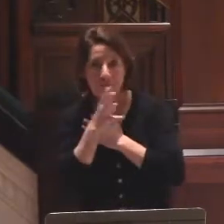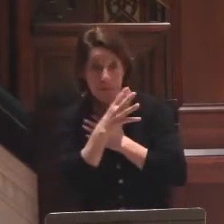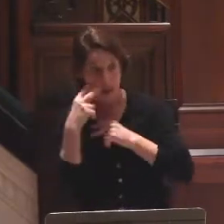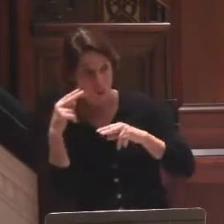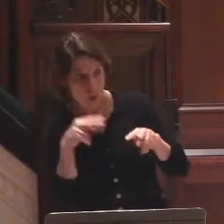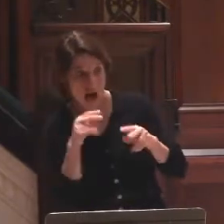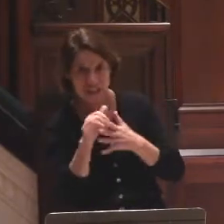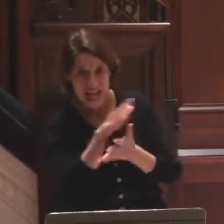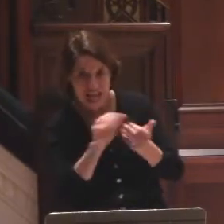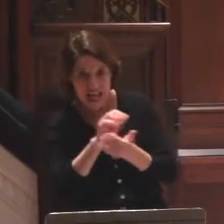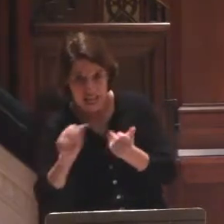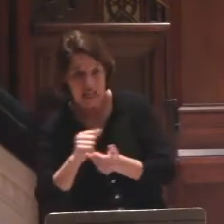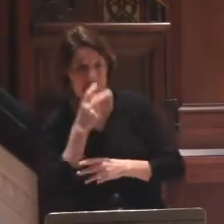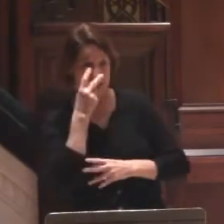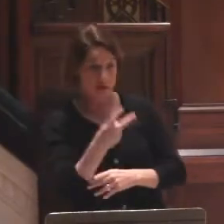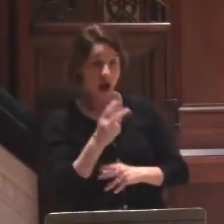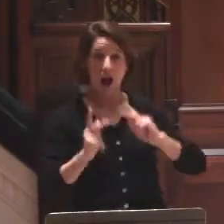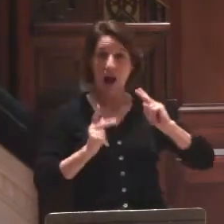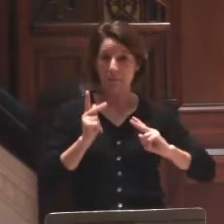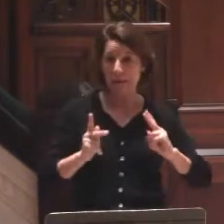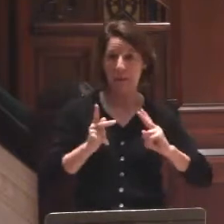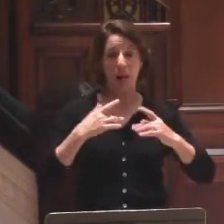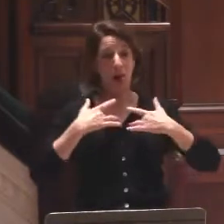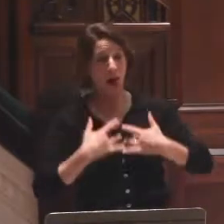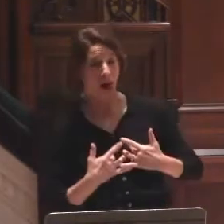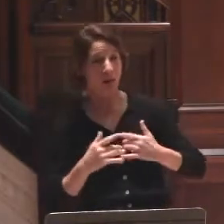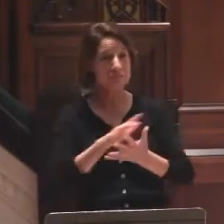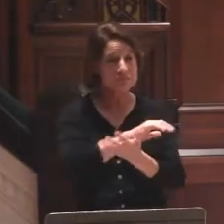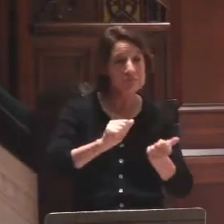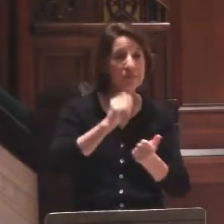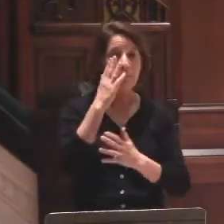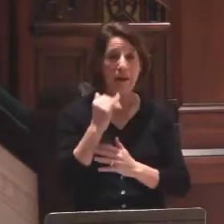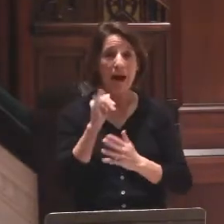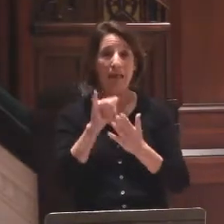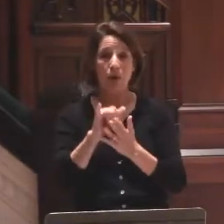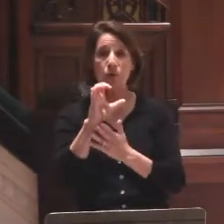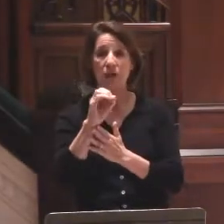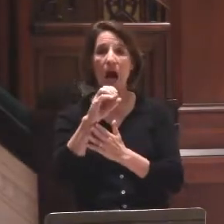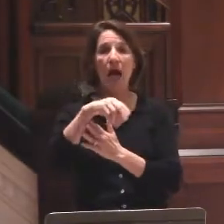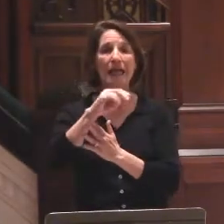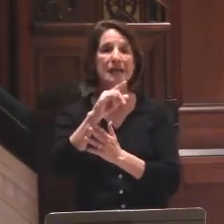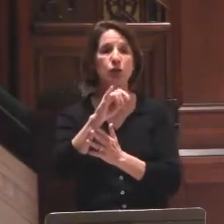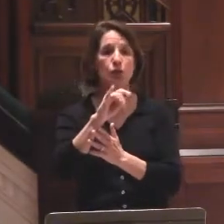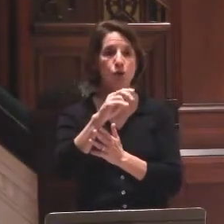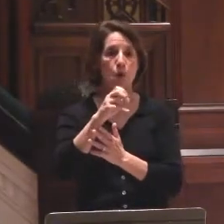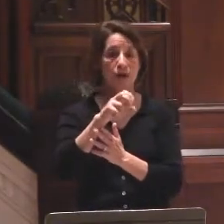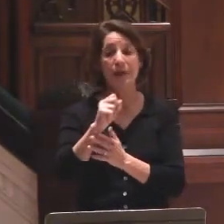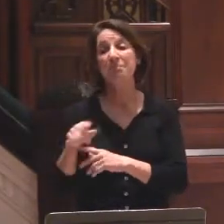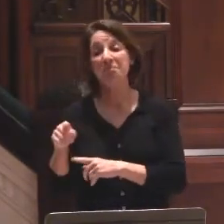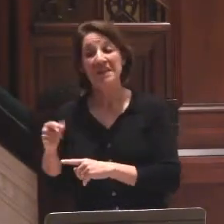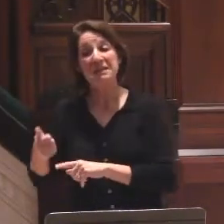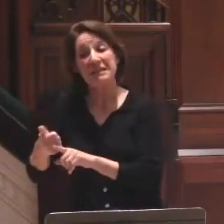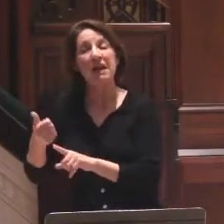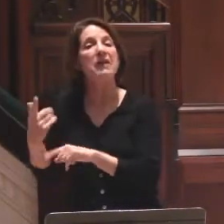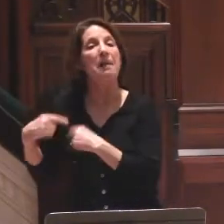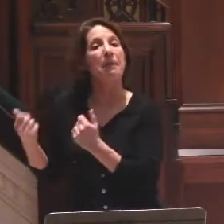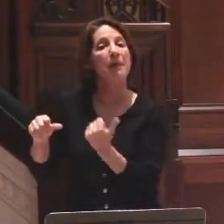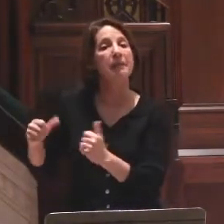own Aztec people be decimated by the conquistadors. He himself had been baptized by the Spanish